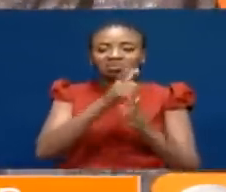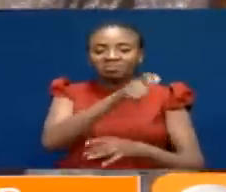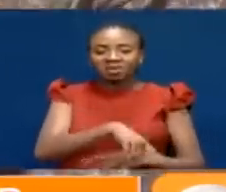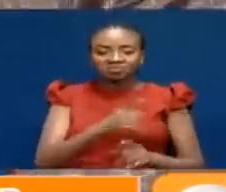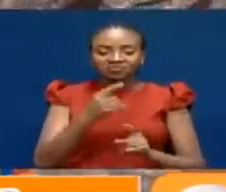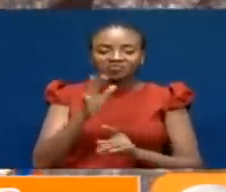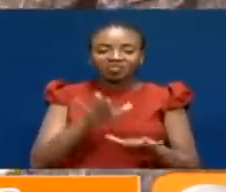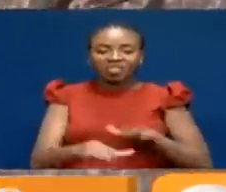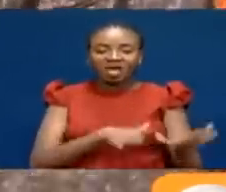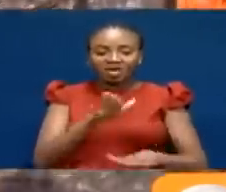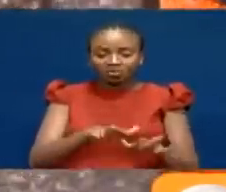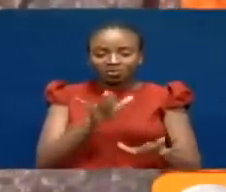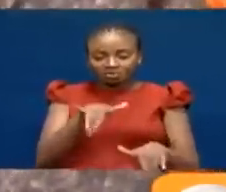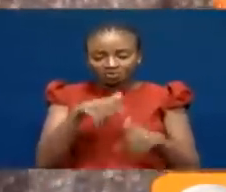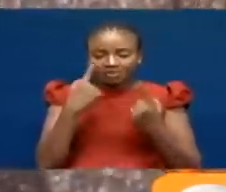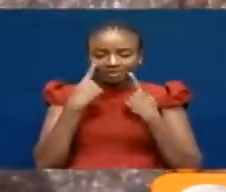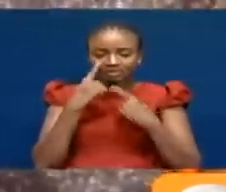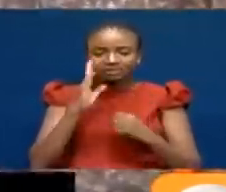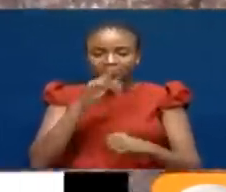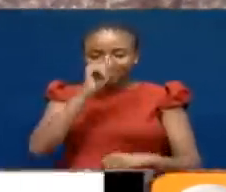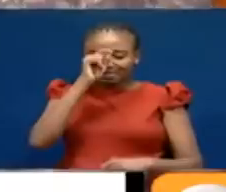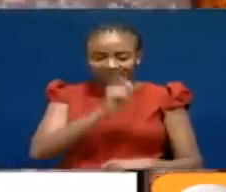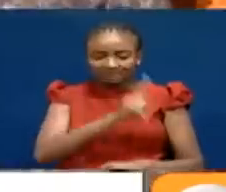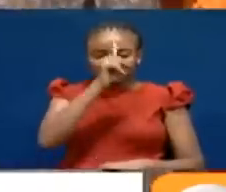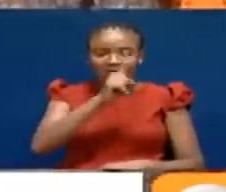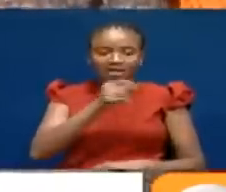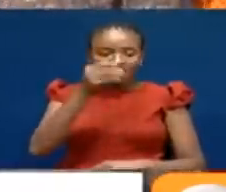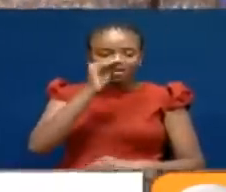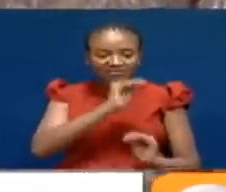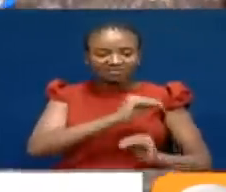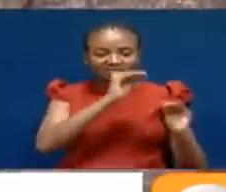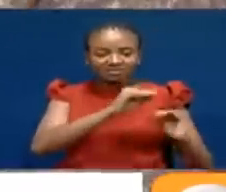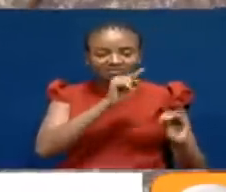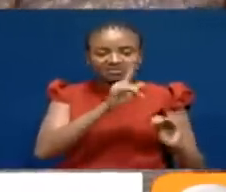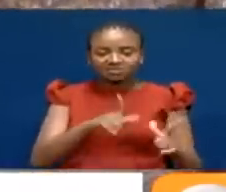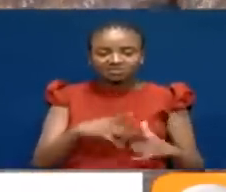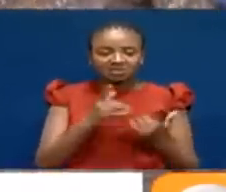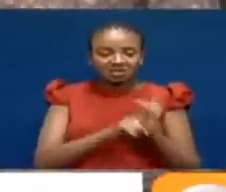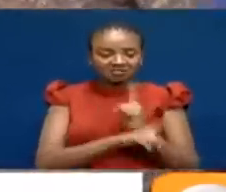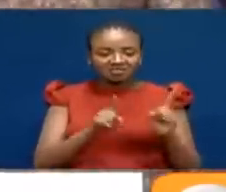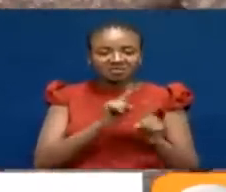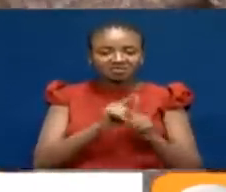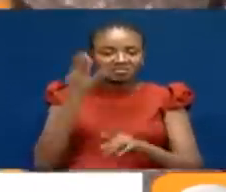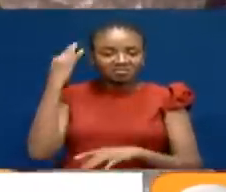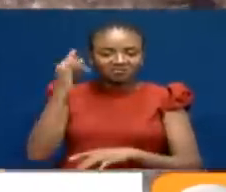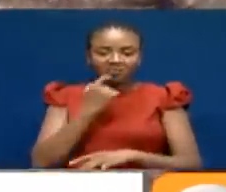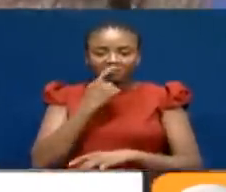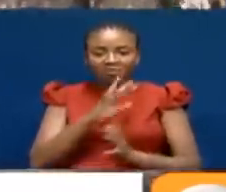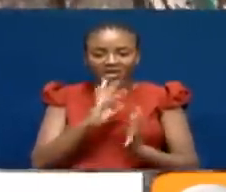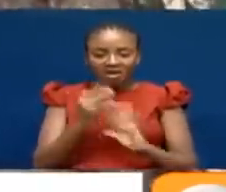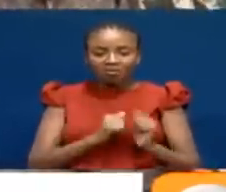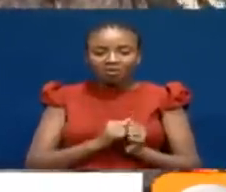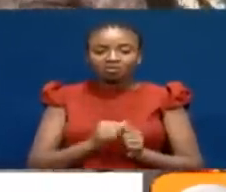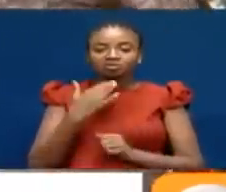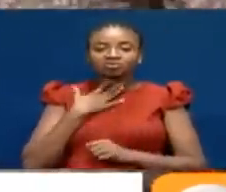Tutamfundisha yeye ile mafunzo ambaye nashinda yale tulimfundisha nyayo. Tunataka hiyo